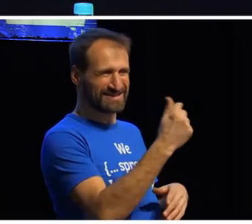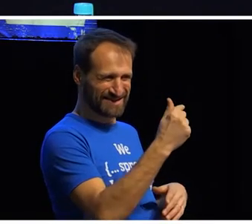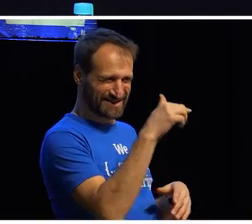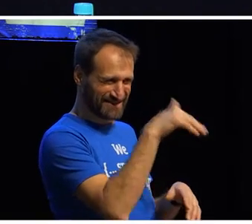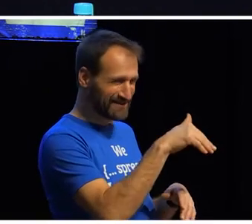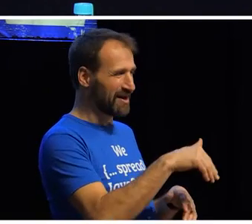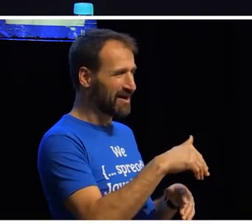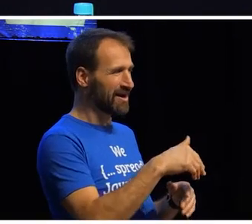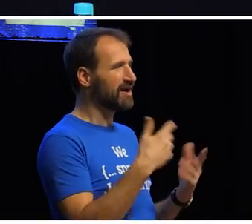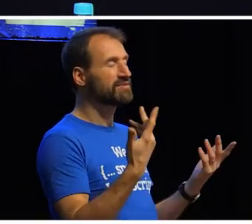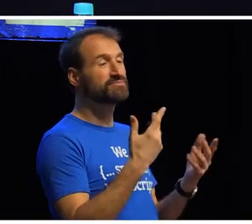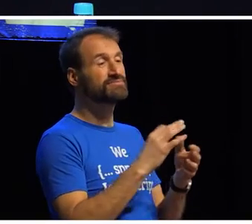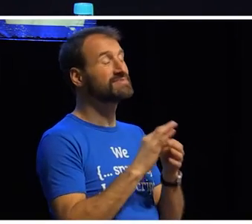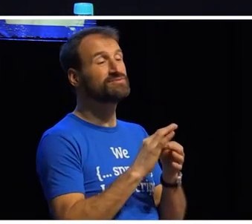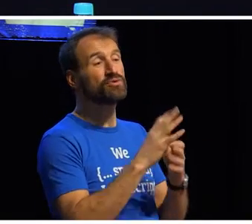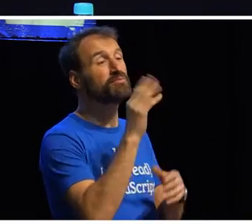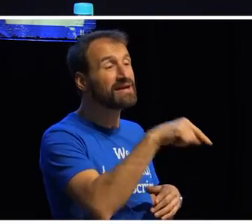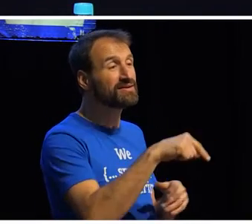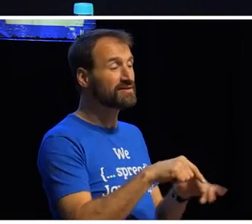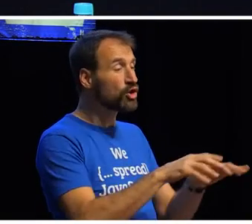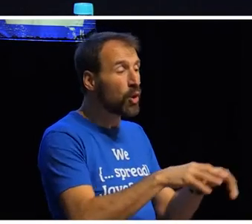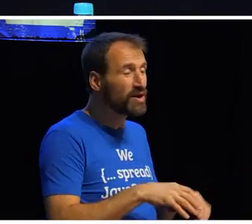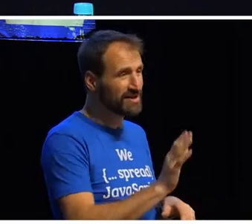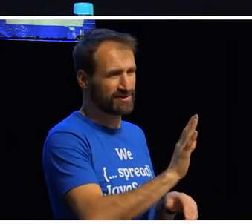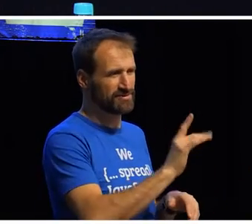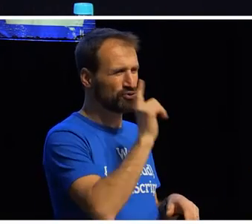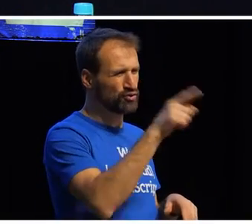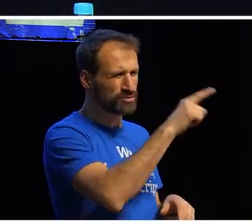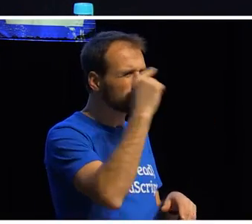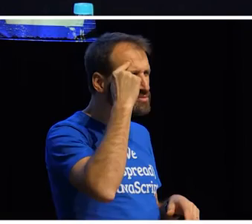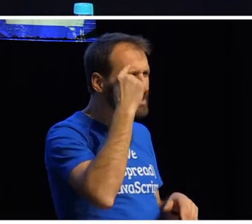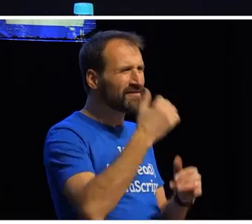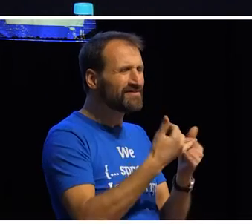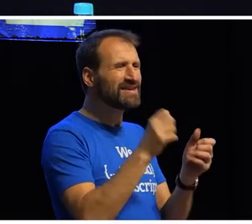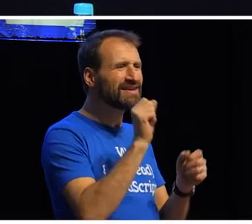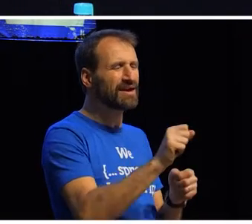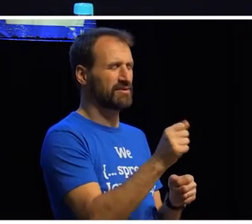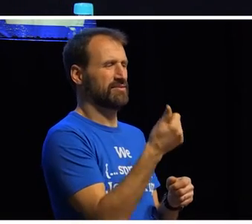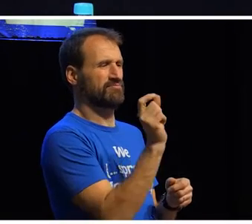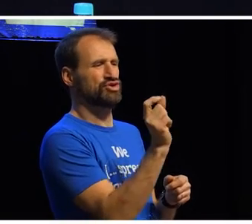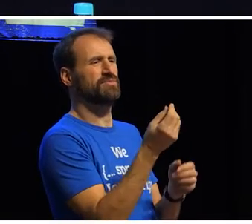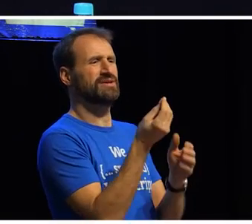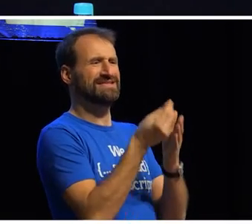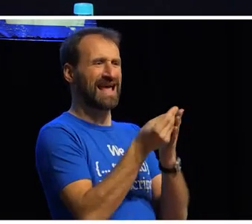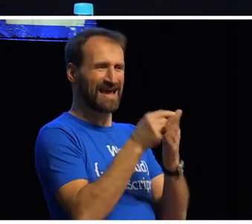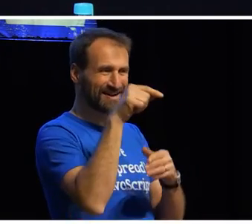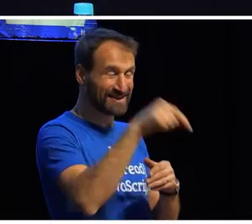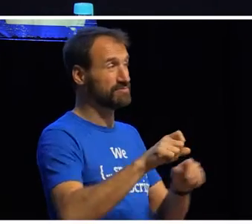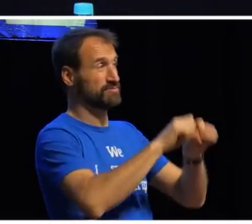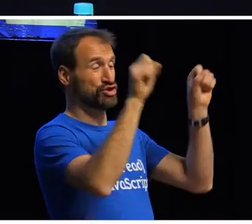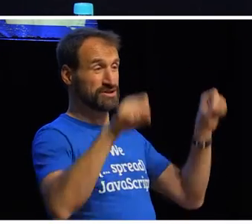see around is just not dealing with encoding so you have to think about the different ways that a character can get represented in your system so